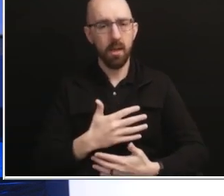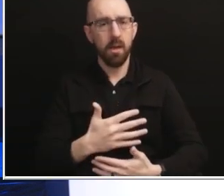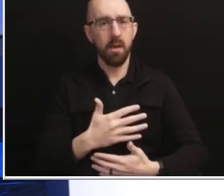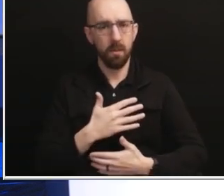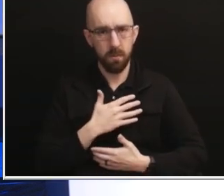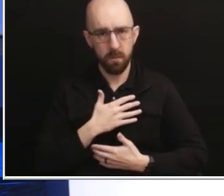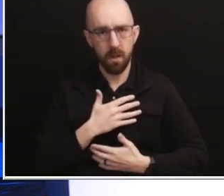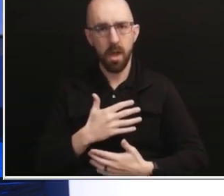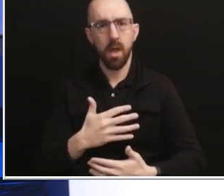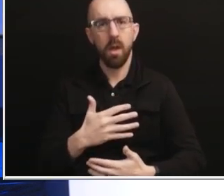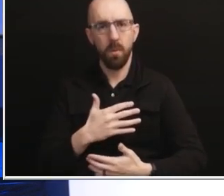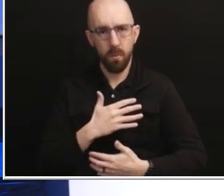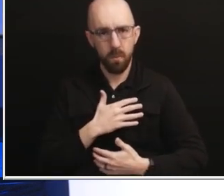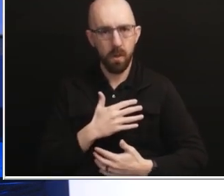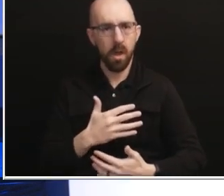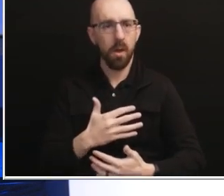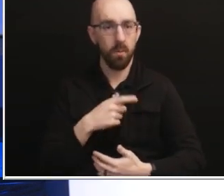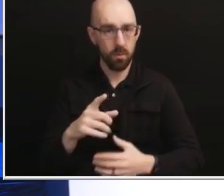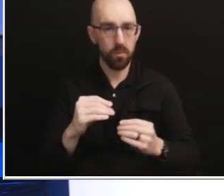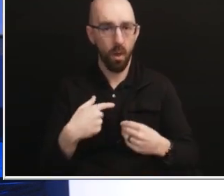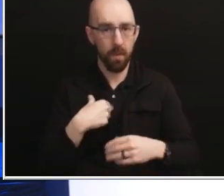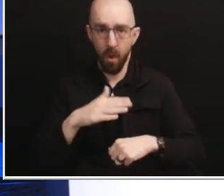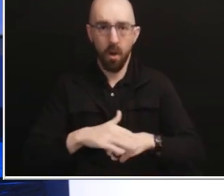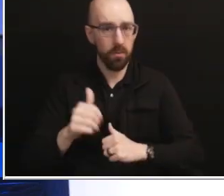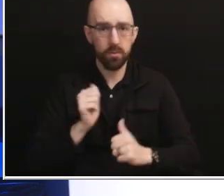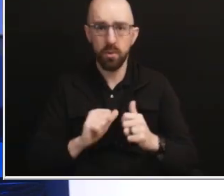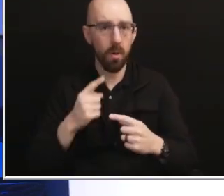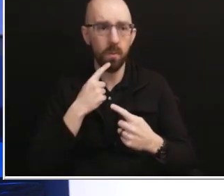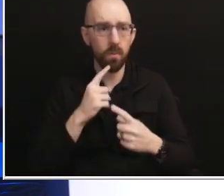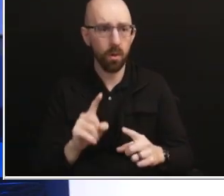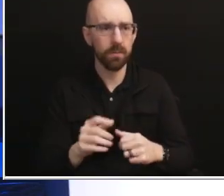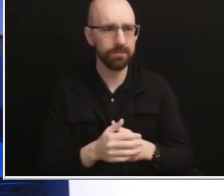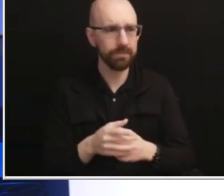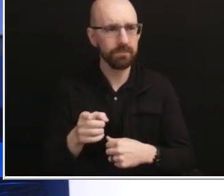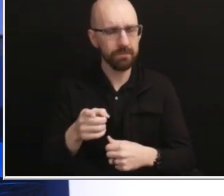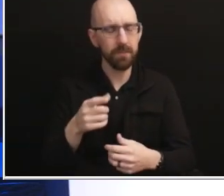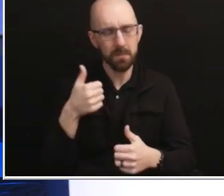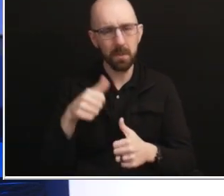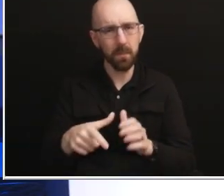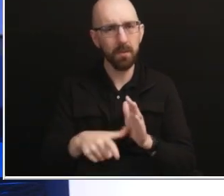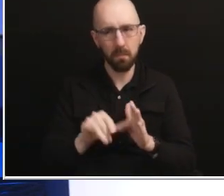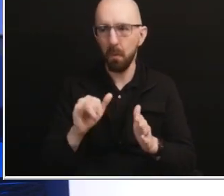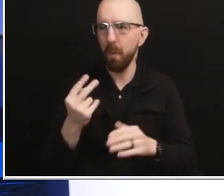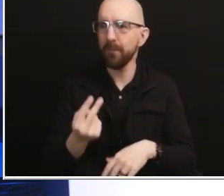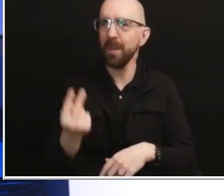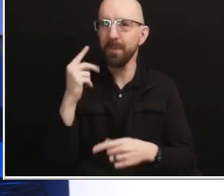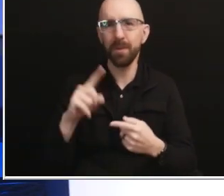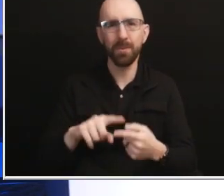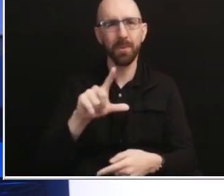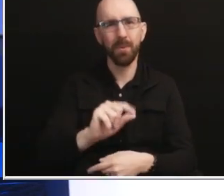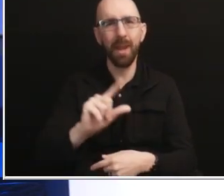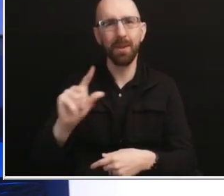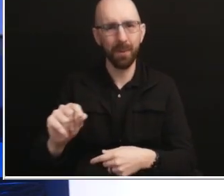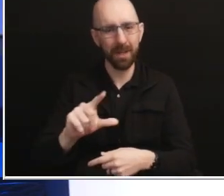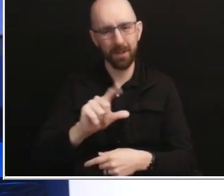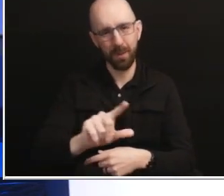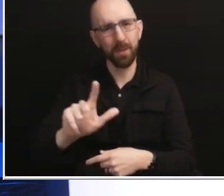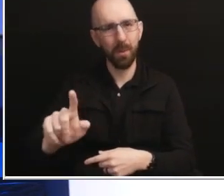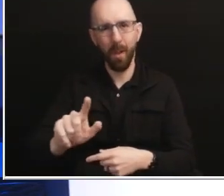right here, and they do work. As I was reviewing stuff for this, I was like, having flashbacks to 2020 and 21. But,